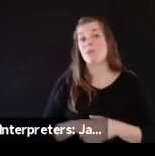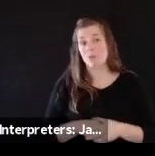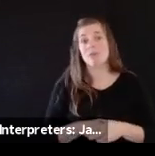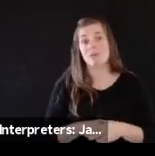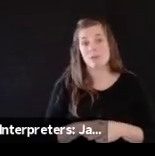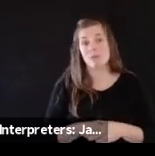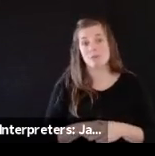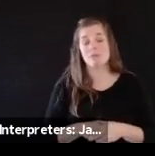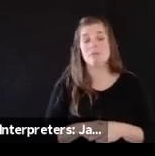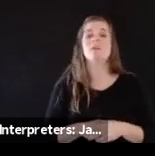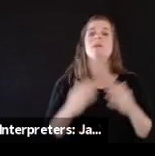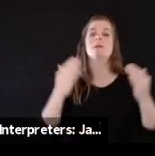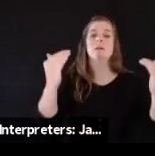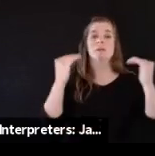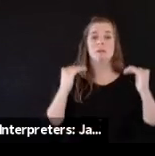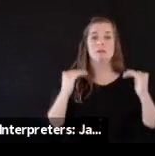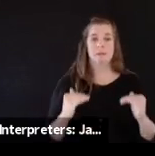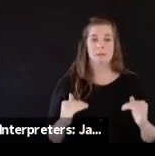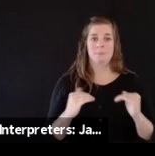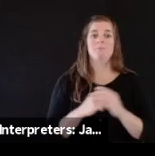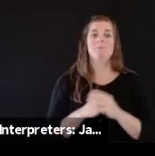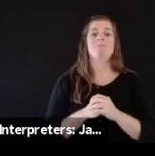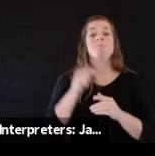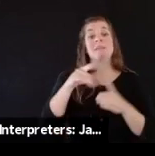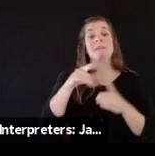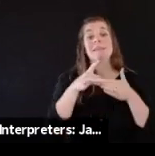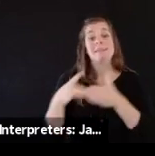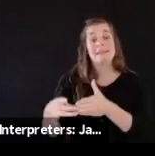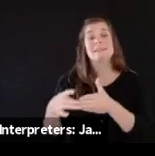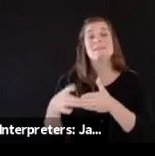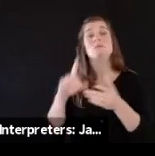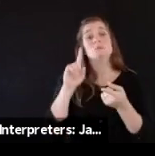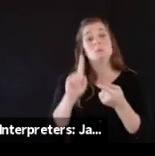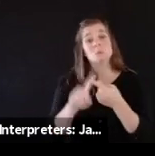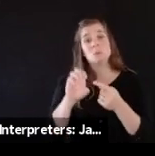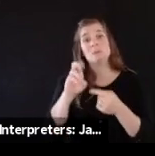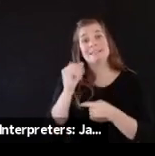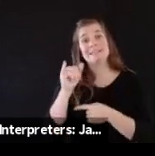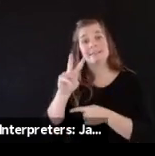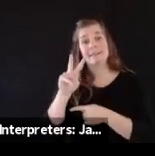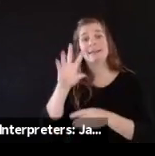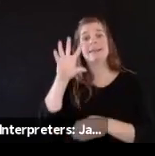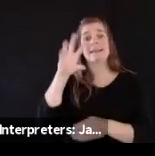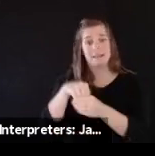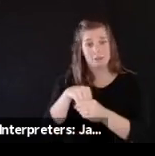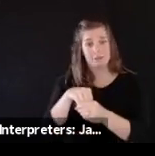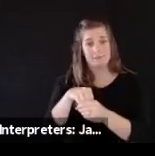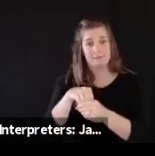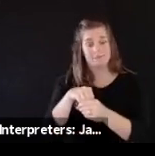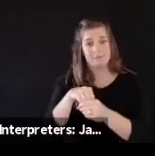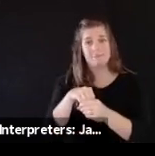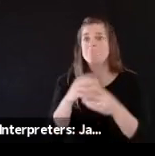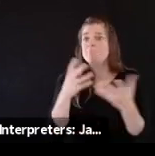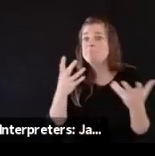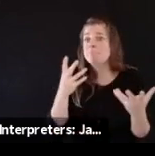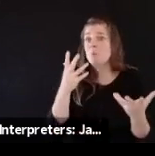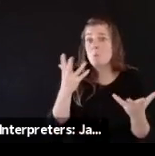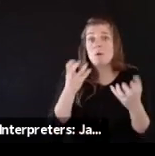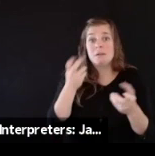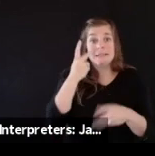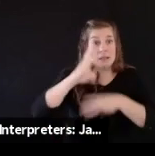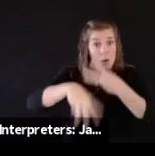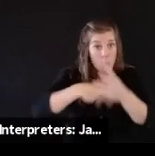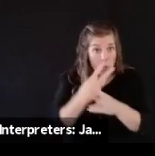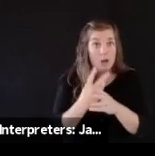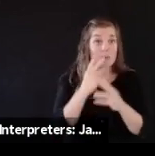addition, critical consciousness leads and inspires civic engagement, which we desperately need if we ever wish to see a society where equity and justice